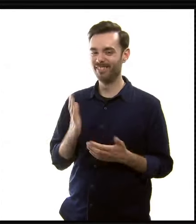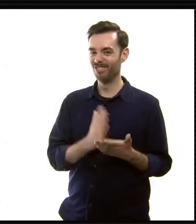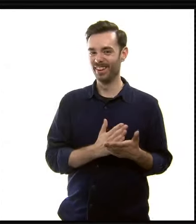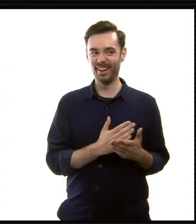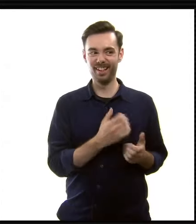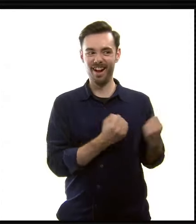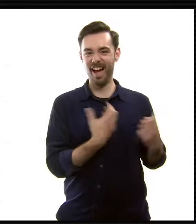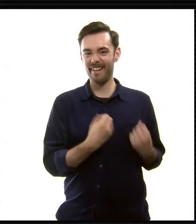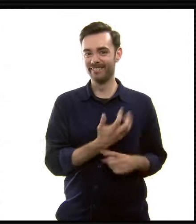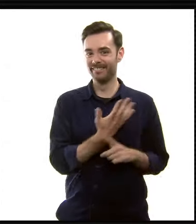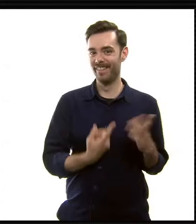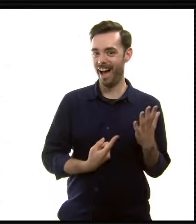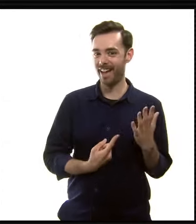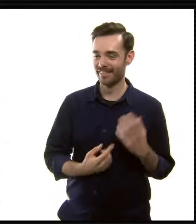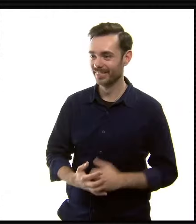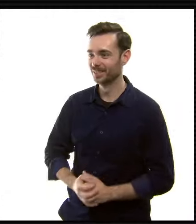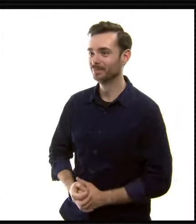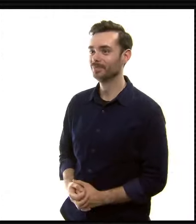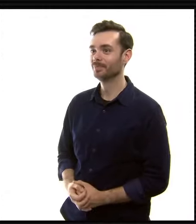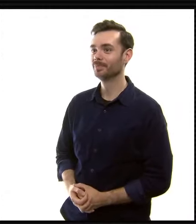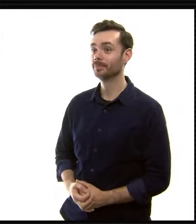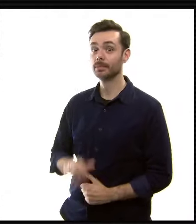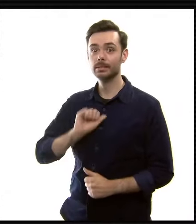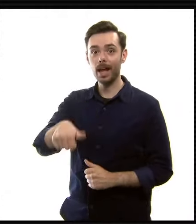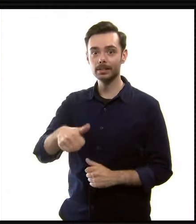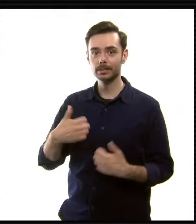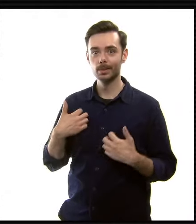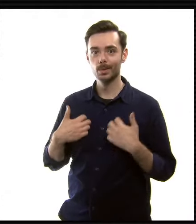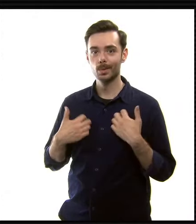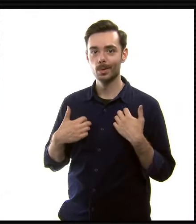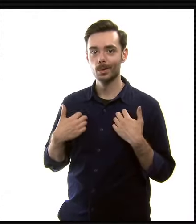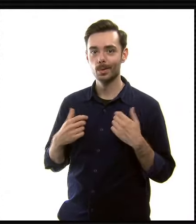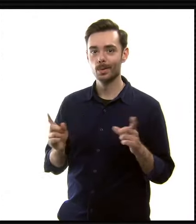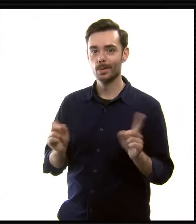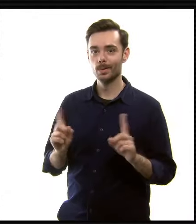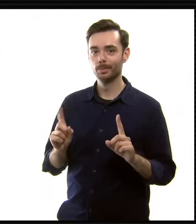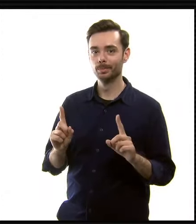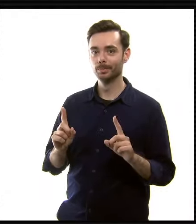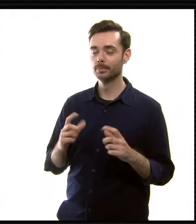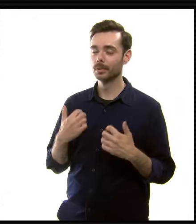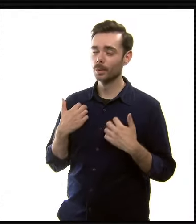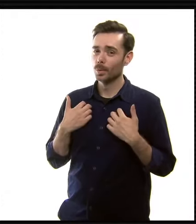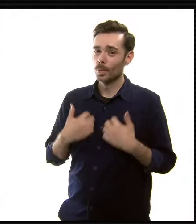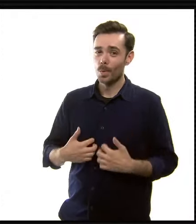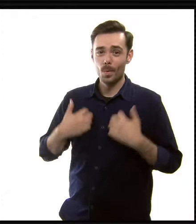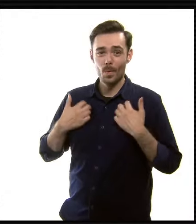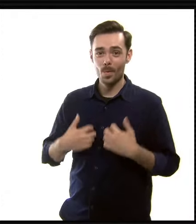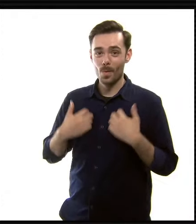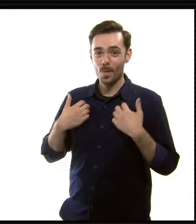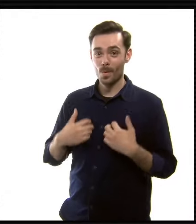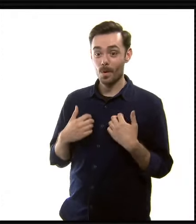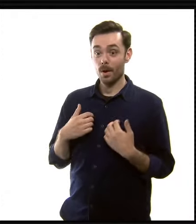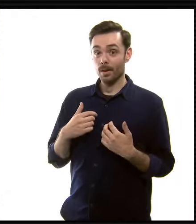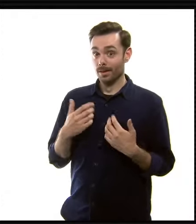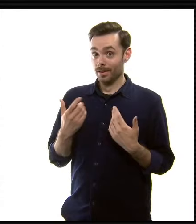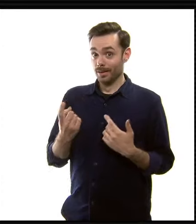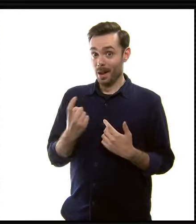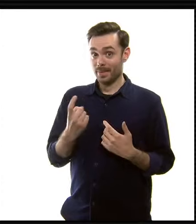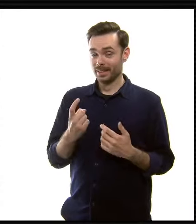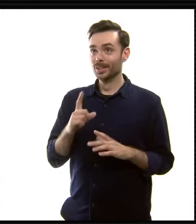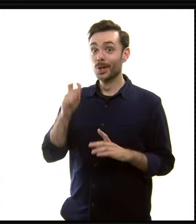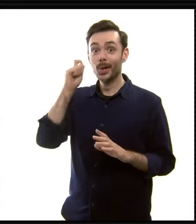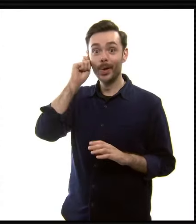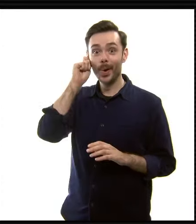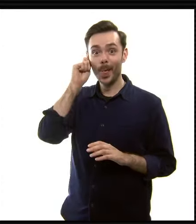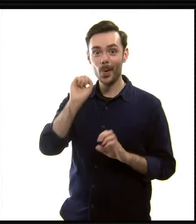put it in there my you go. carry-on luggage. Thank you. you. Great. Because here is something very exciting. It is about to go down. I will give you a clue.